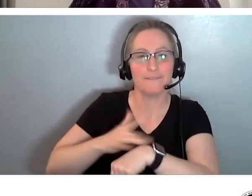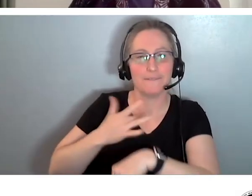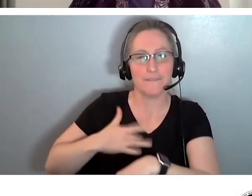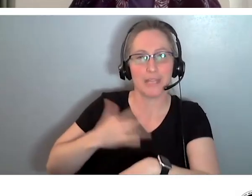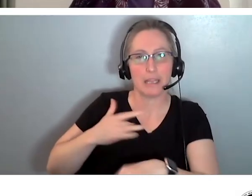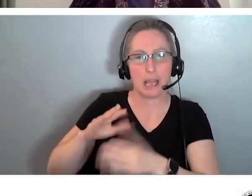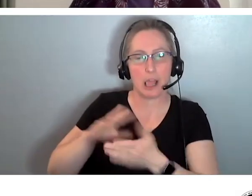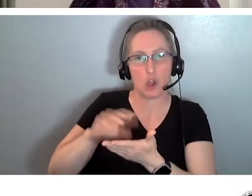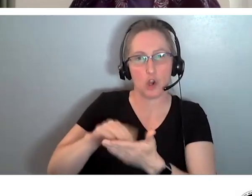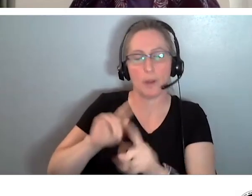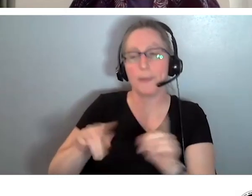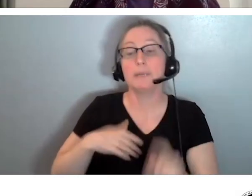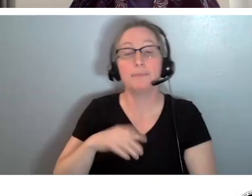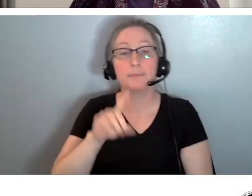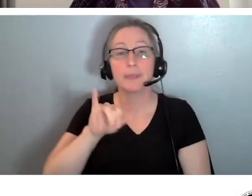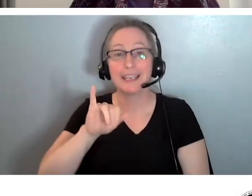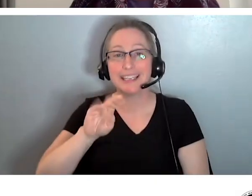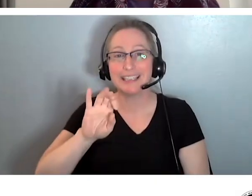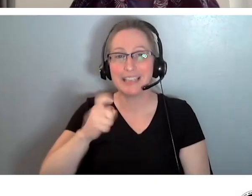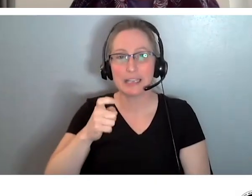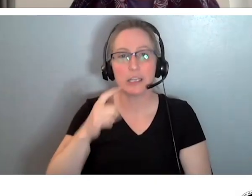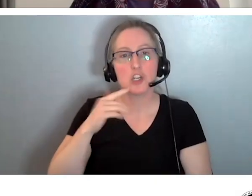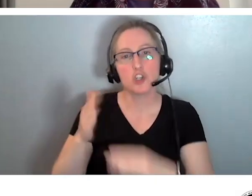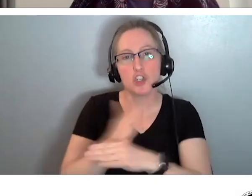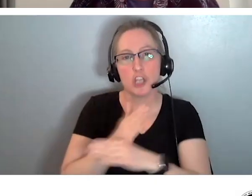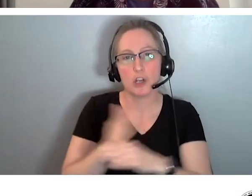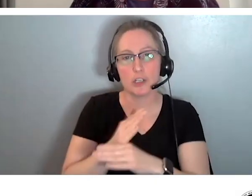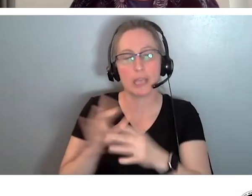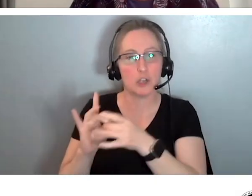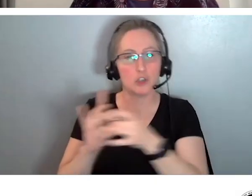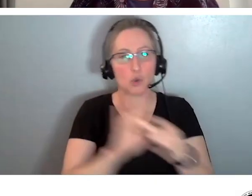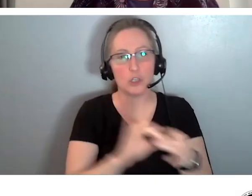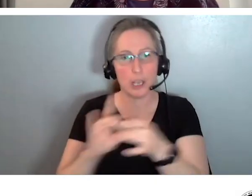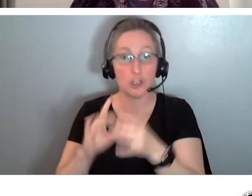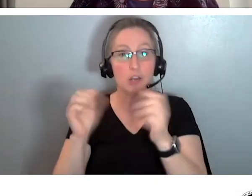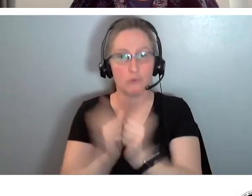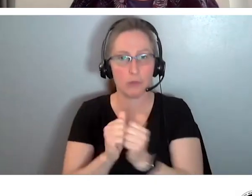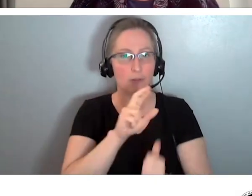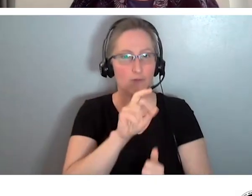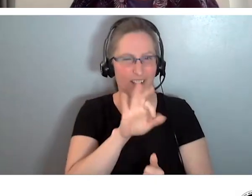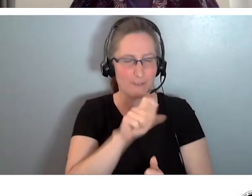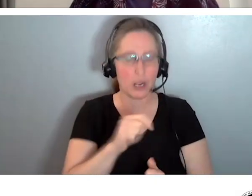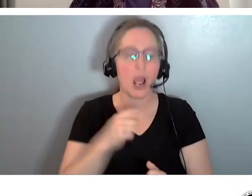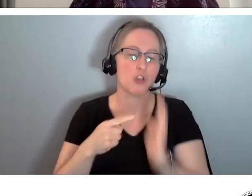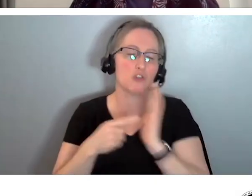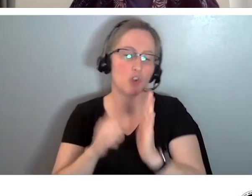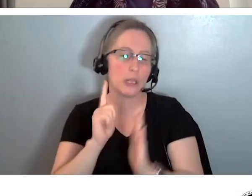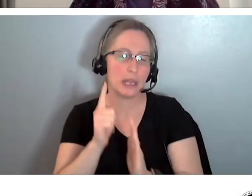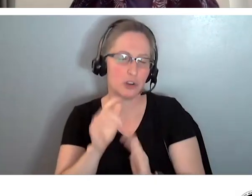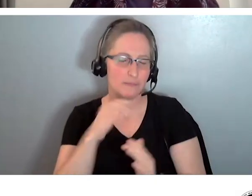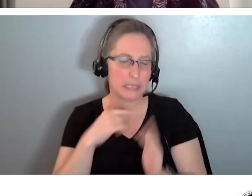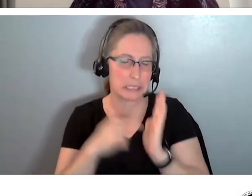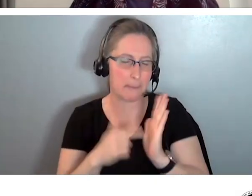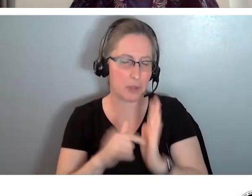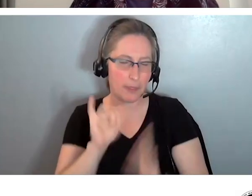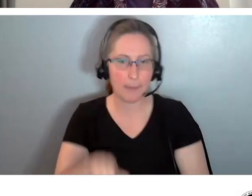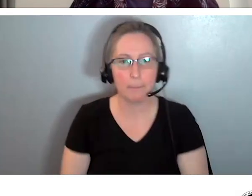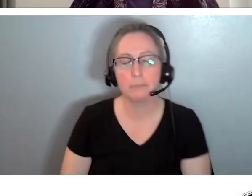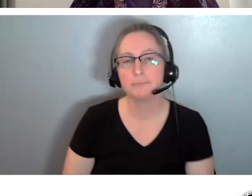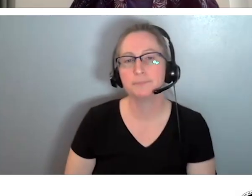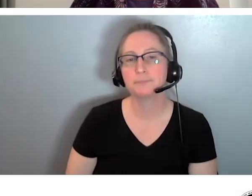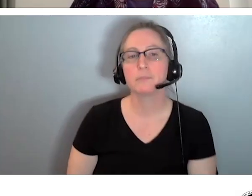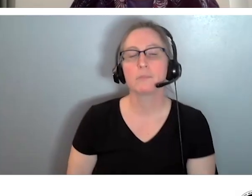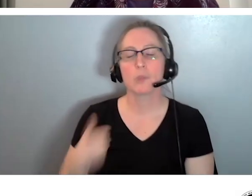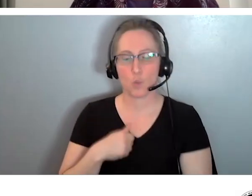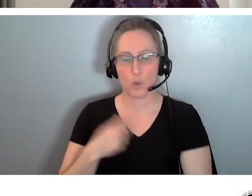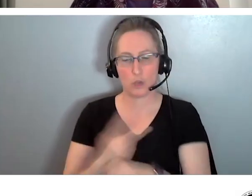conversation. But an index shares an association with a referent, and I'll show you an example in a minute. So we often use